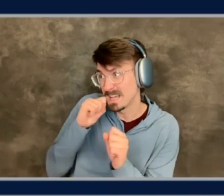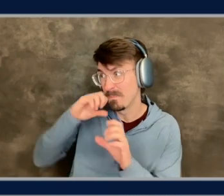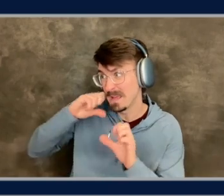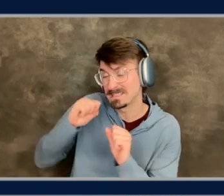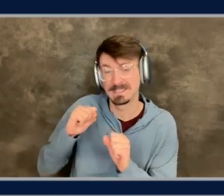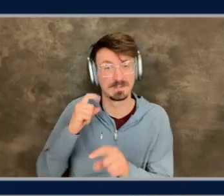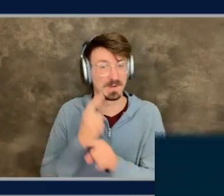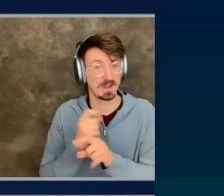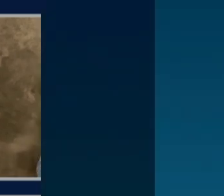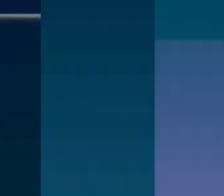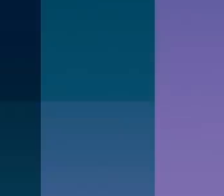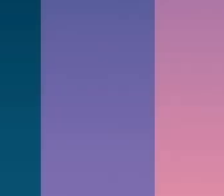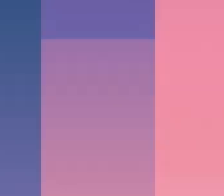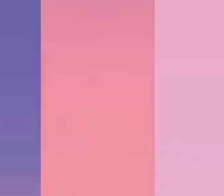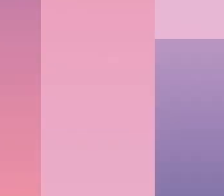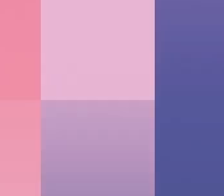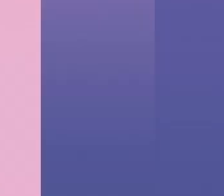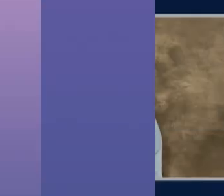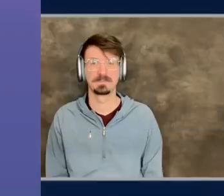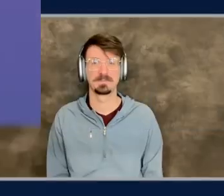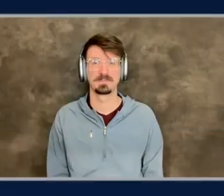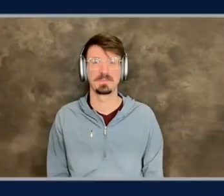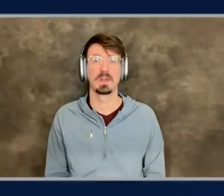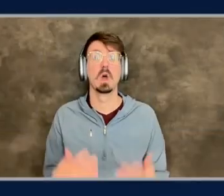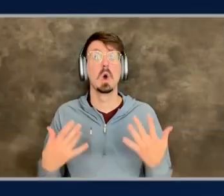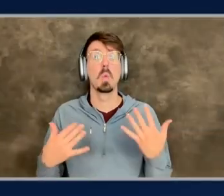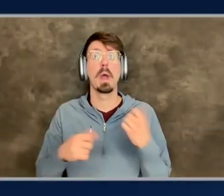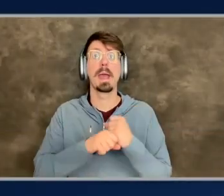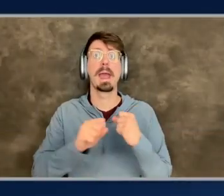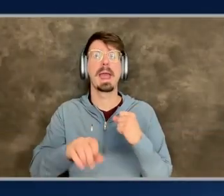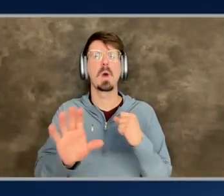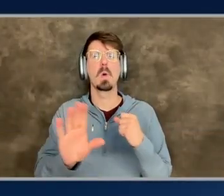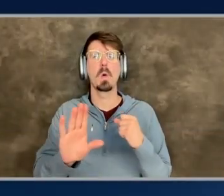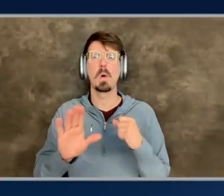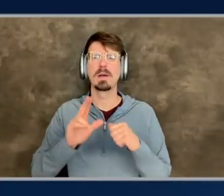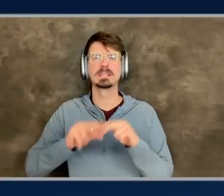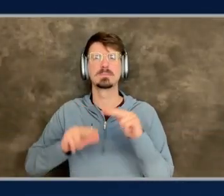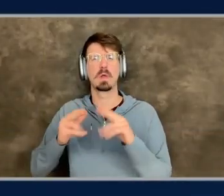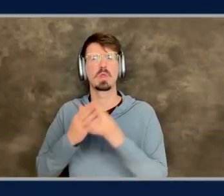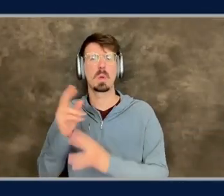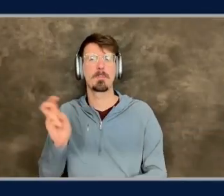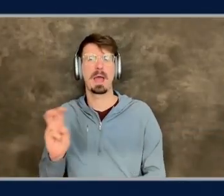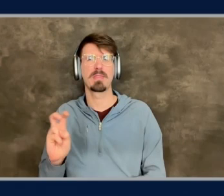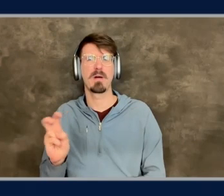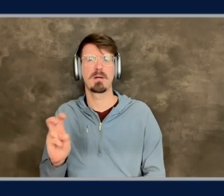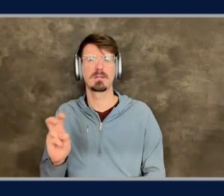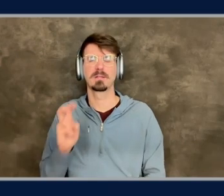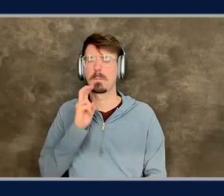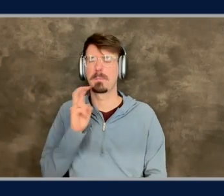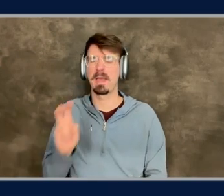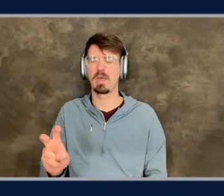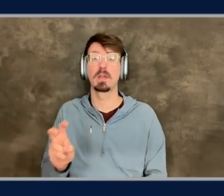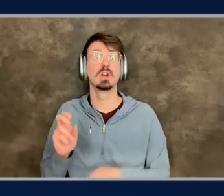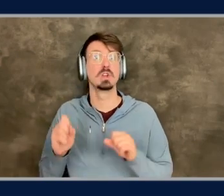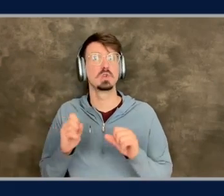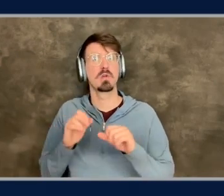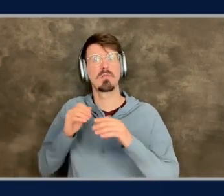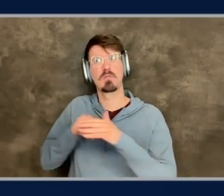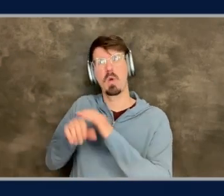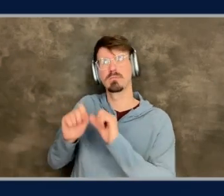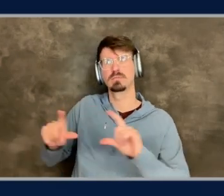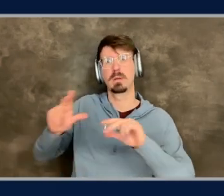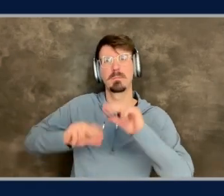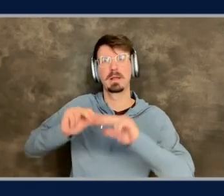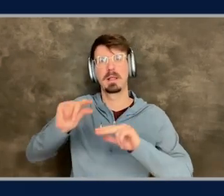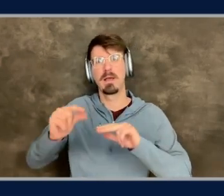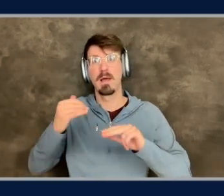today. So do not wait. It's a bit of Python. You can look at the code, explore a little bit, learn a little bit, but also maybe have some fun with some wonderful. And